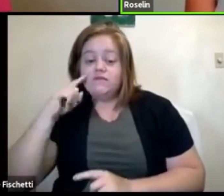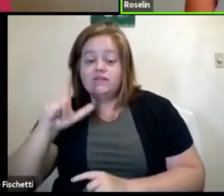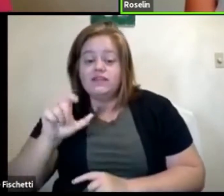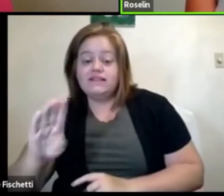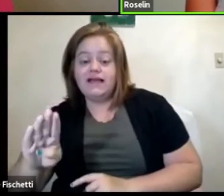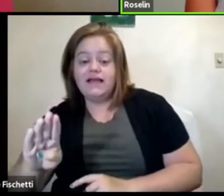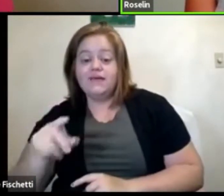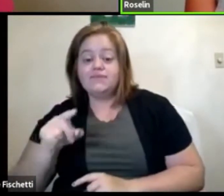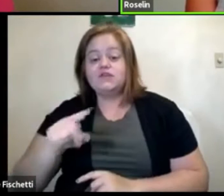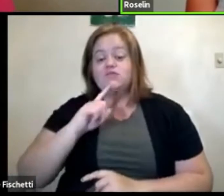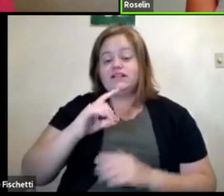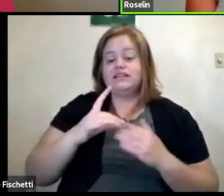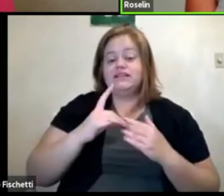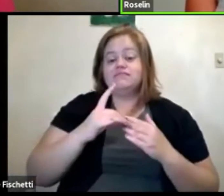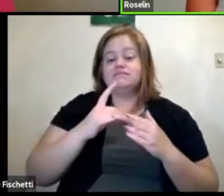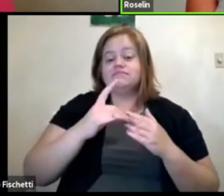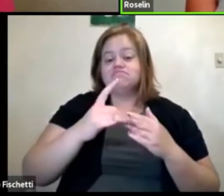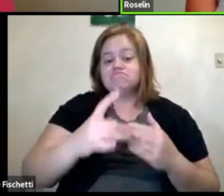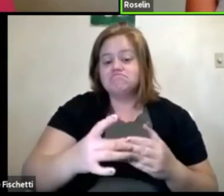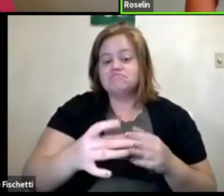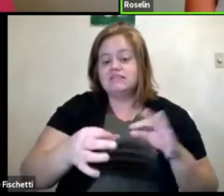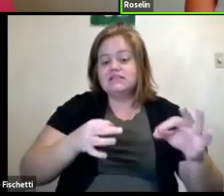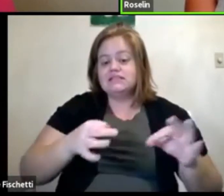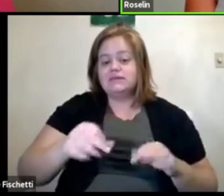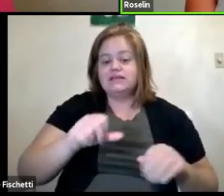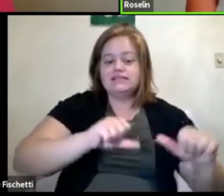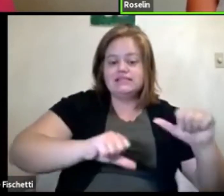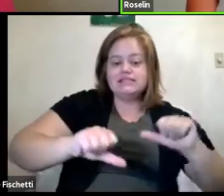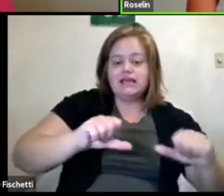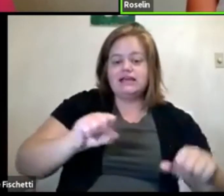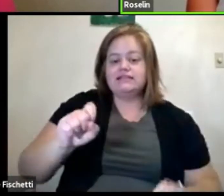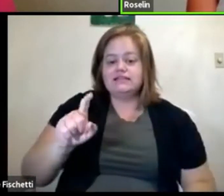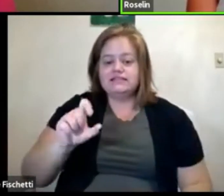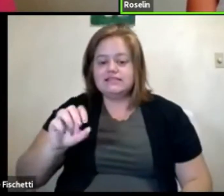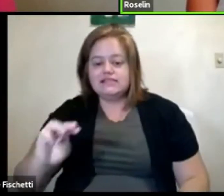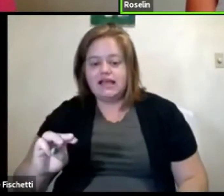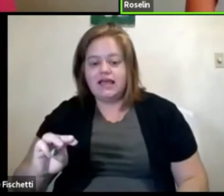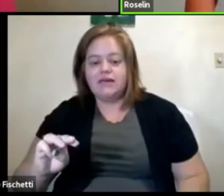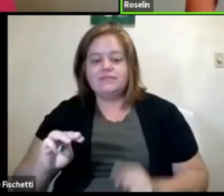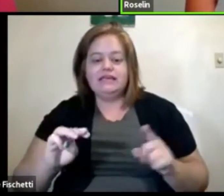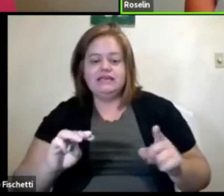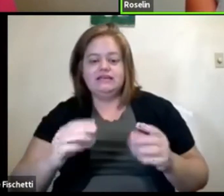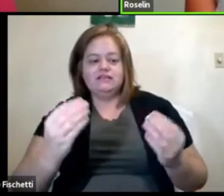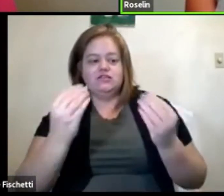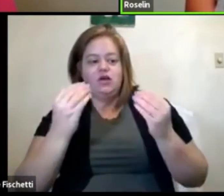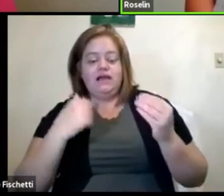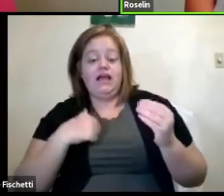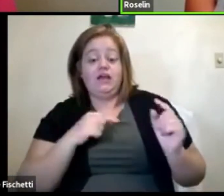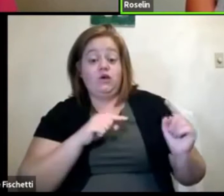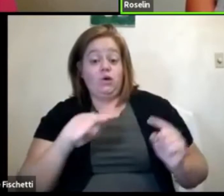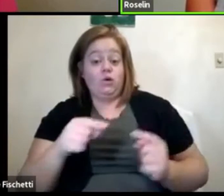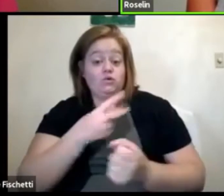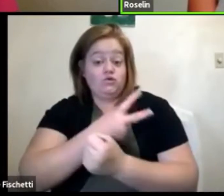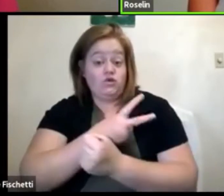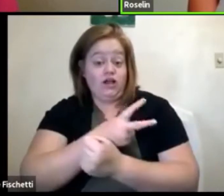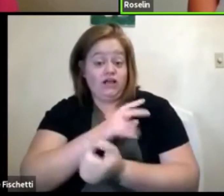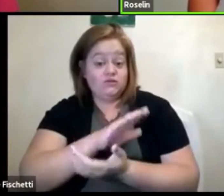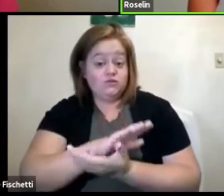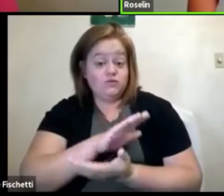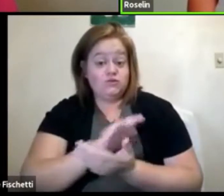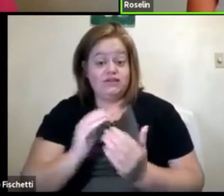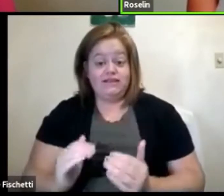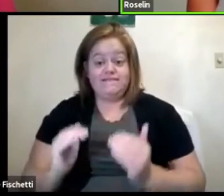me through like science and STEM. Through him, I learned that I could go to grad school and get an advanced